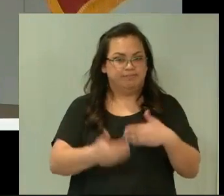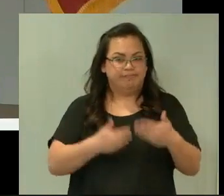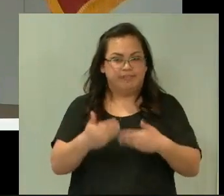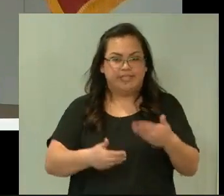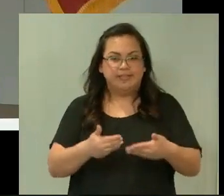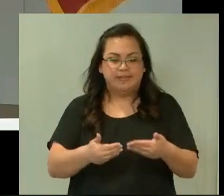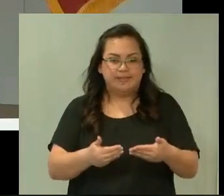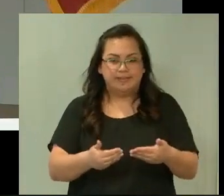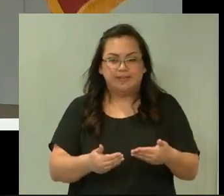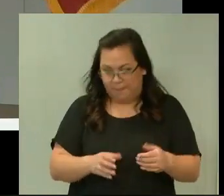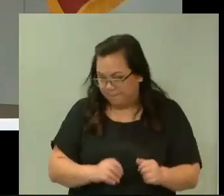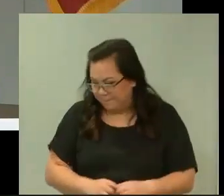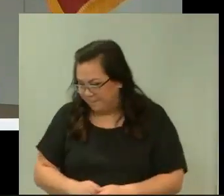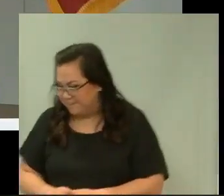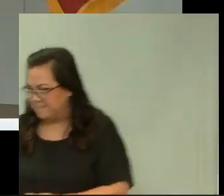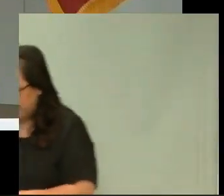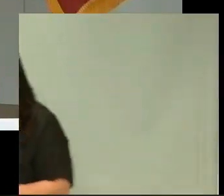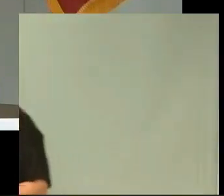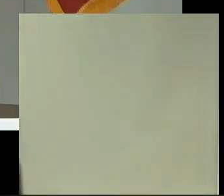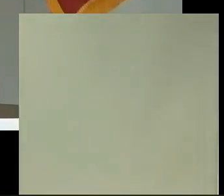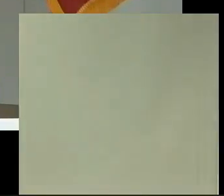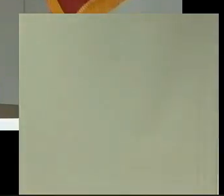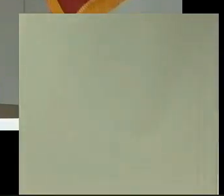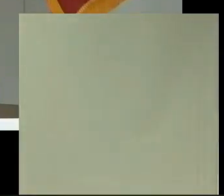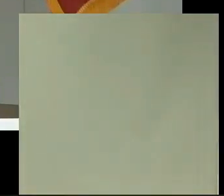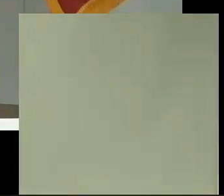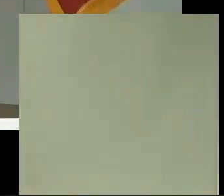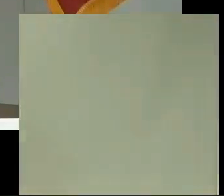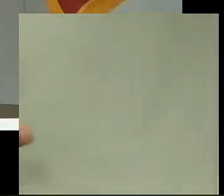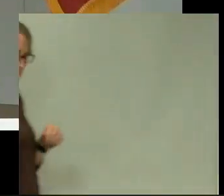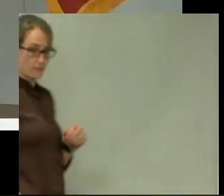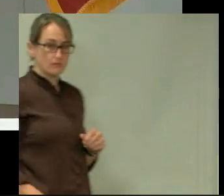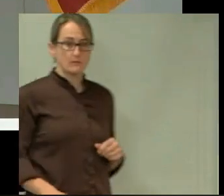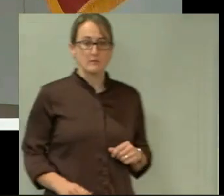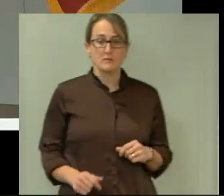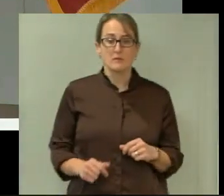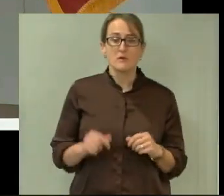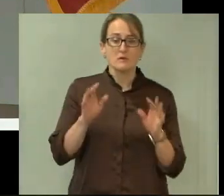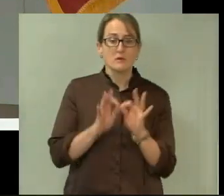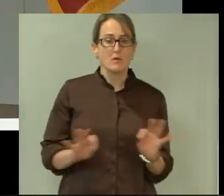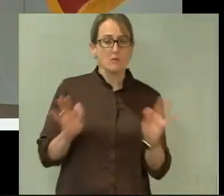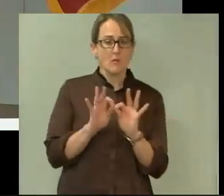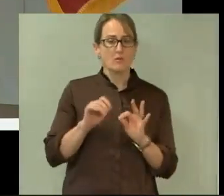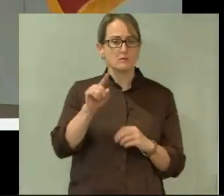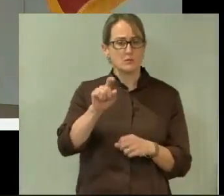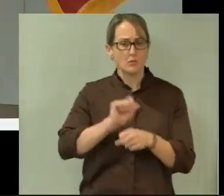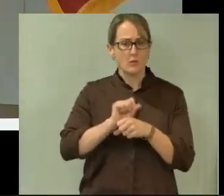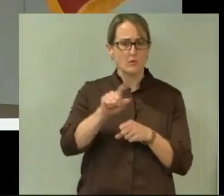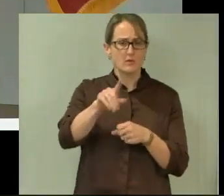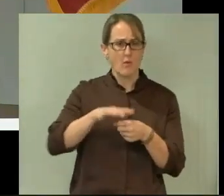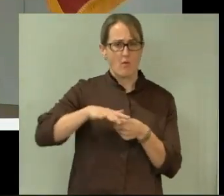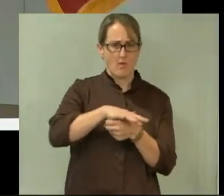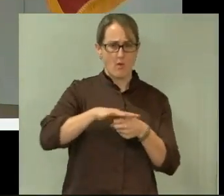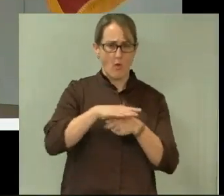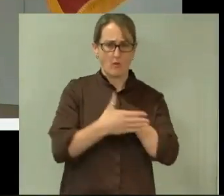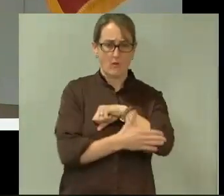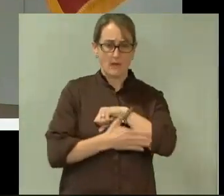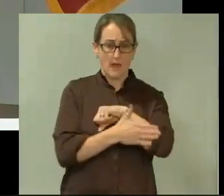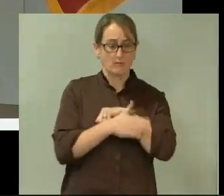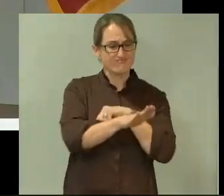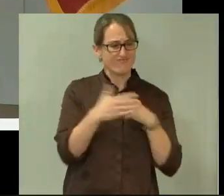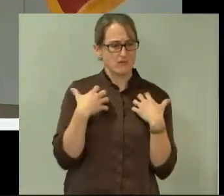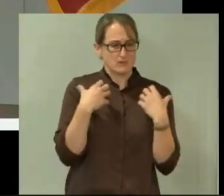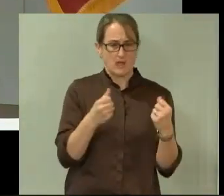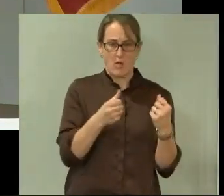it's very important that you partner with your local health departments, that you're in close contact with them, because they know, number one,